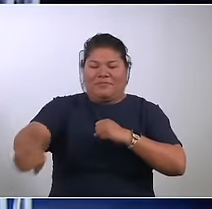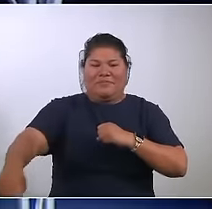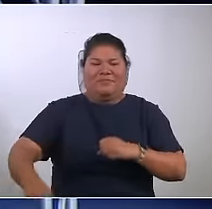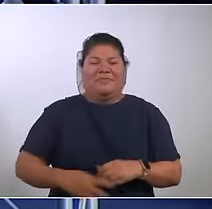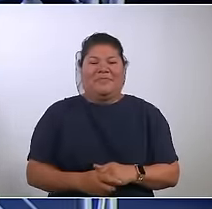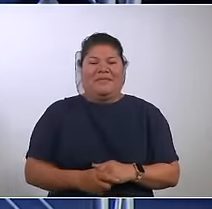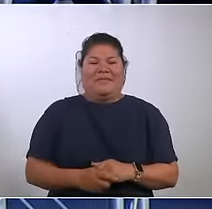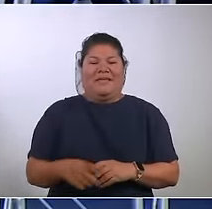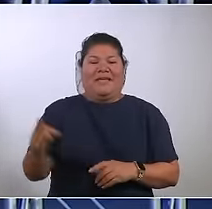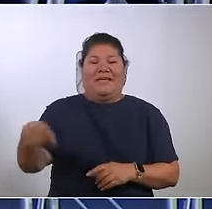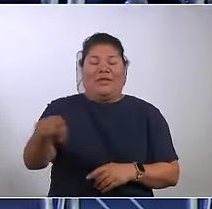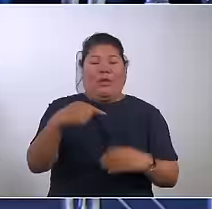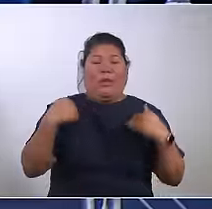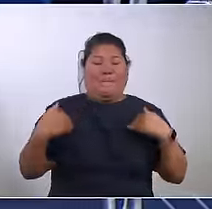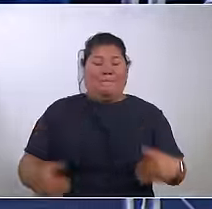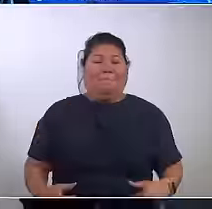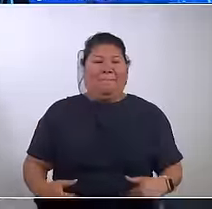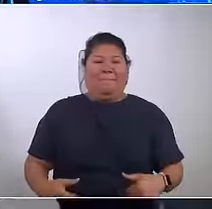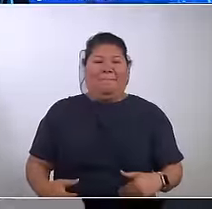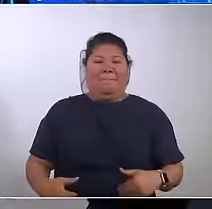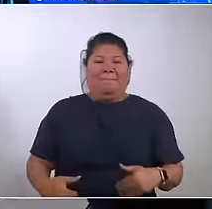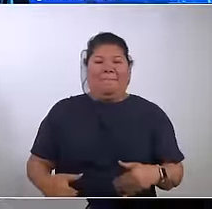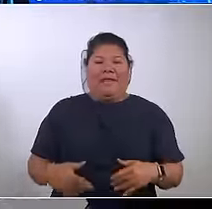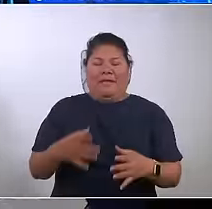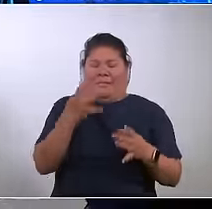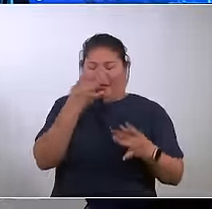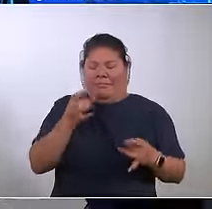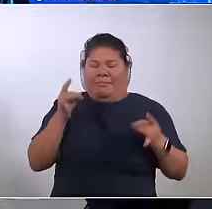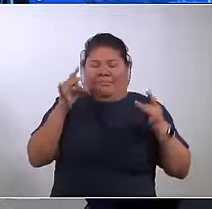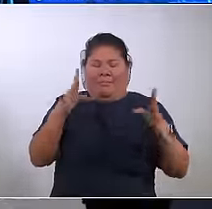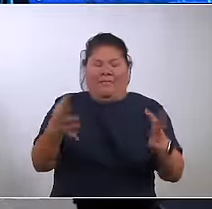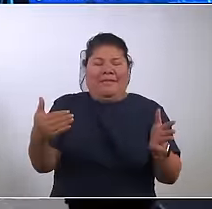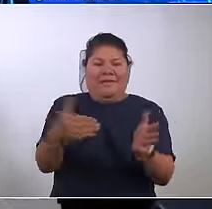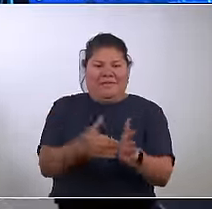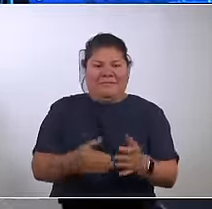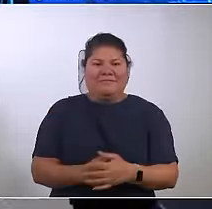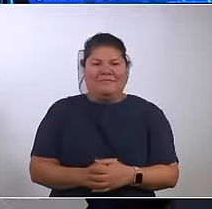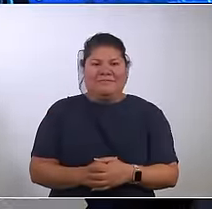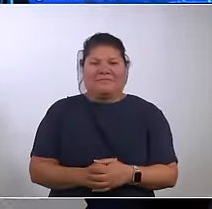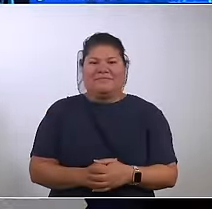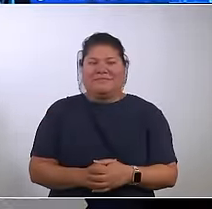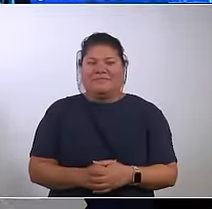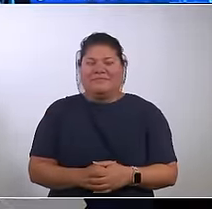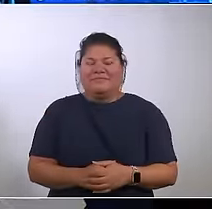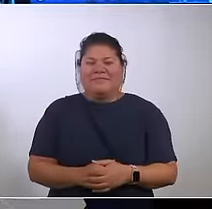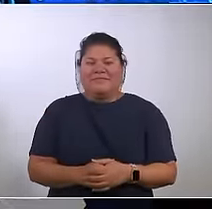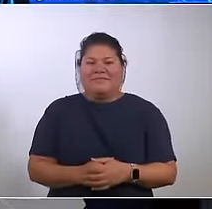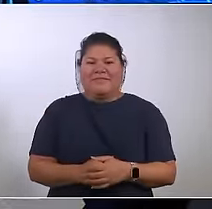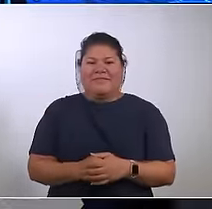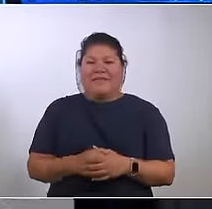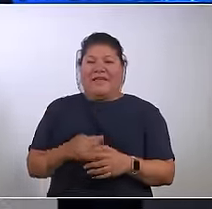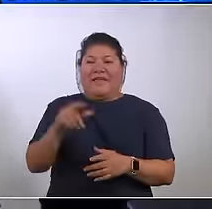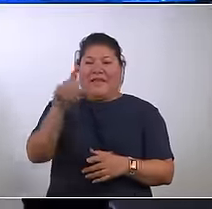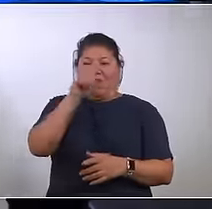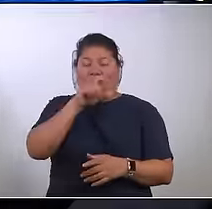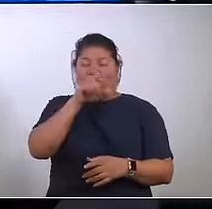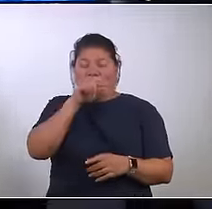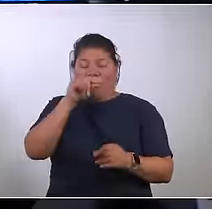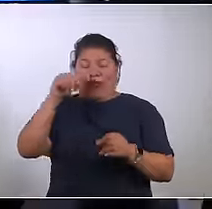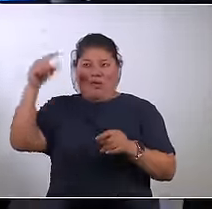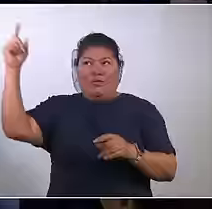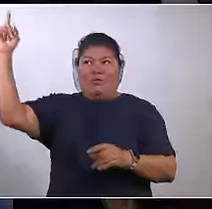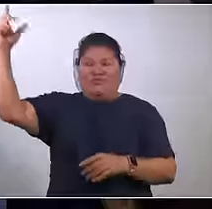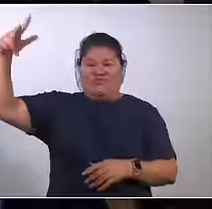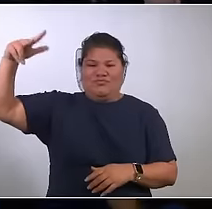tiempo pasa. And those bodies are going to get putrid again. Y esos cuerpos se van a pudrir de nuevo. And the vultures of the air will come to